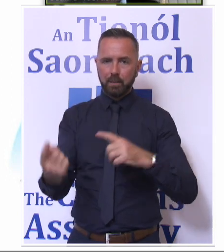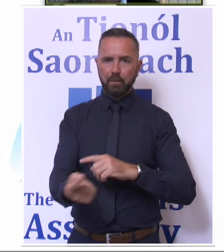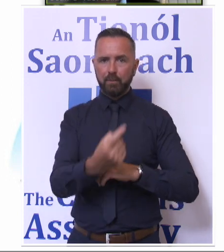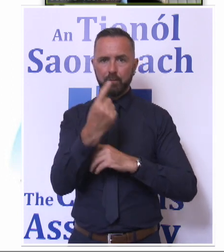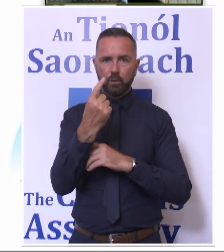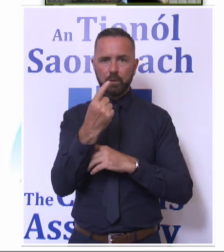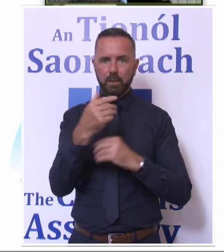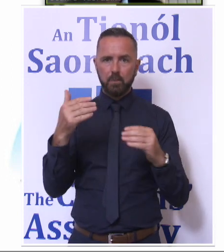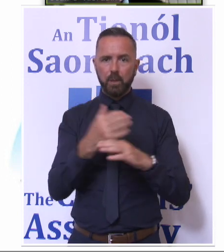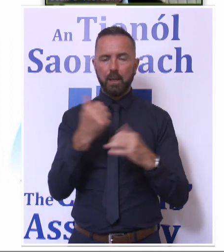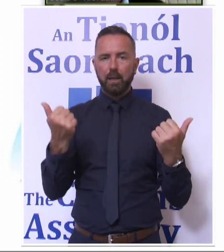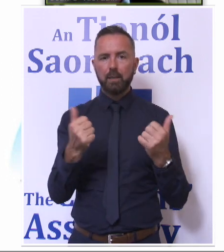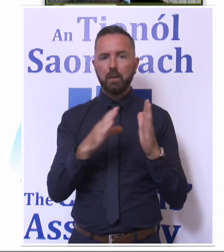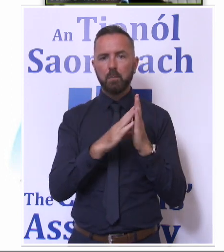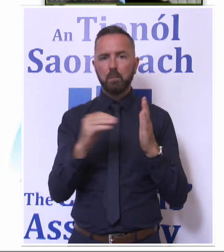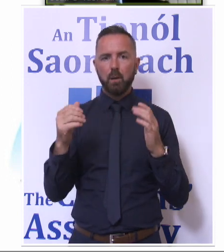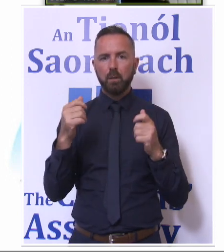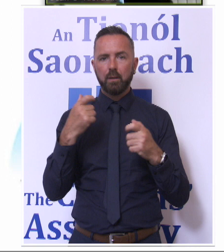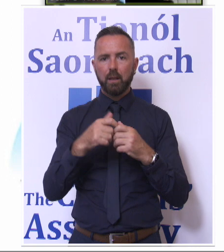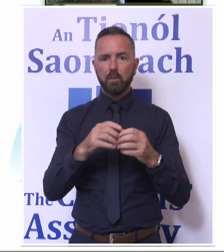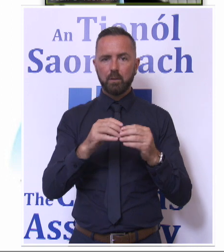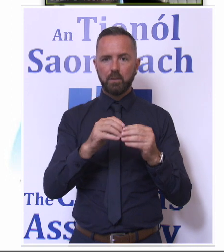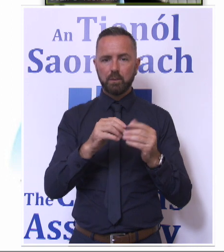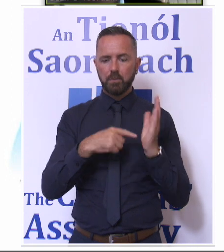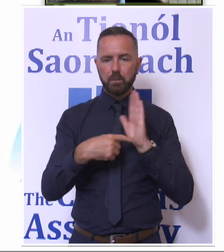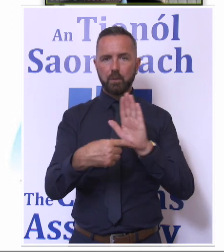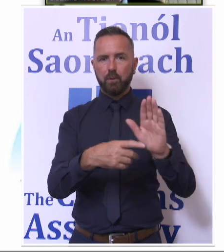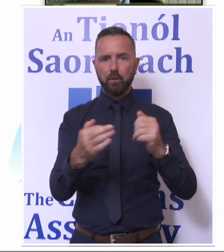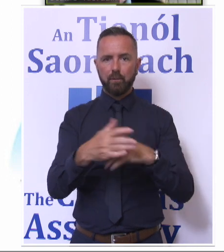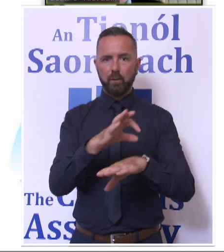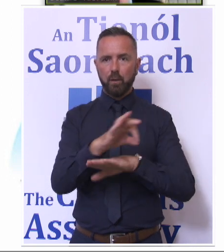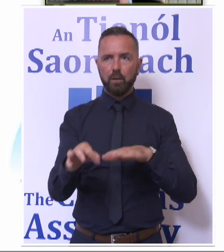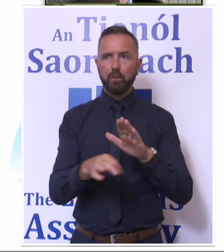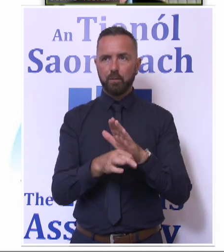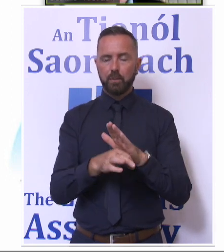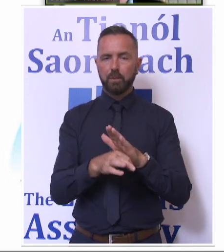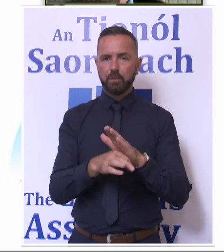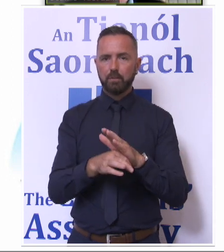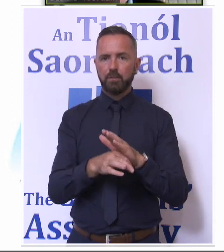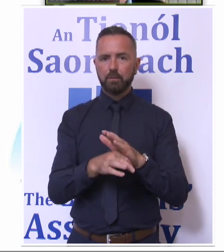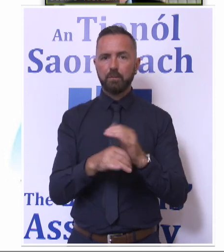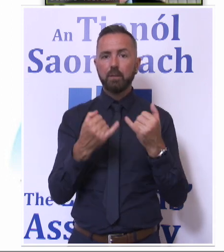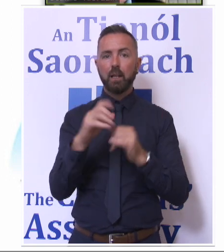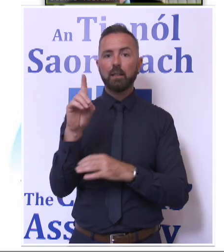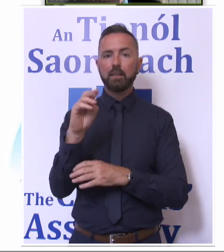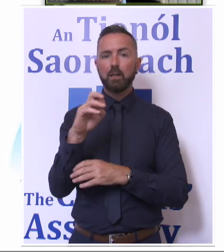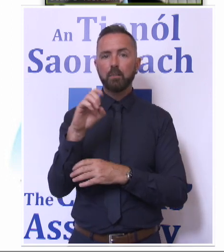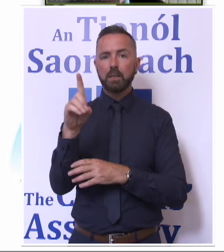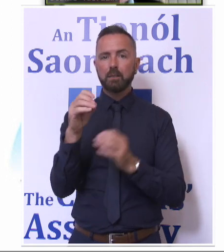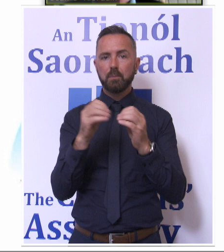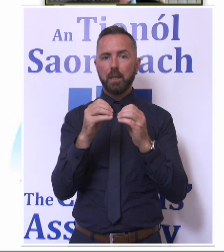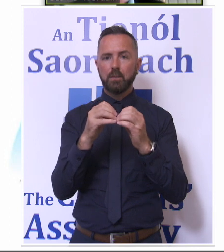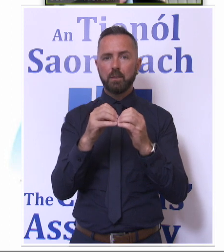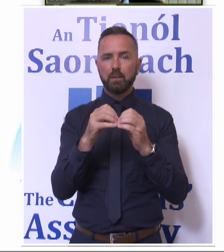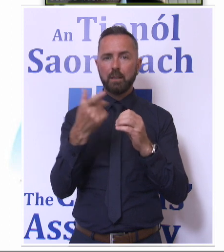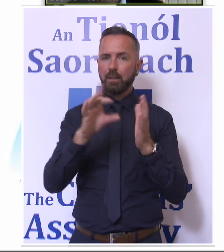confronted by any model that's going to be put forward for Dublin. And indeed, as Dermot has pointed out, are a key issue in